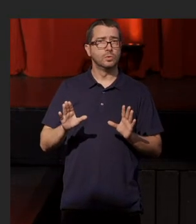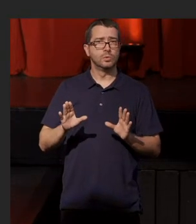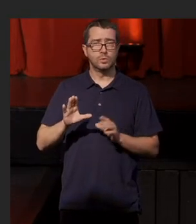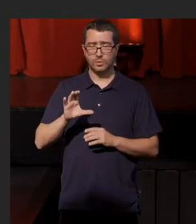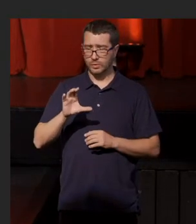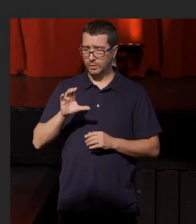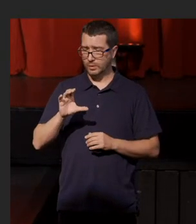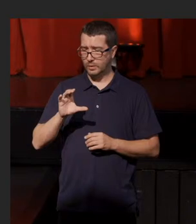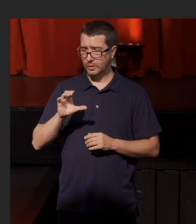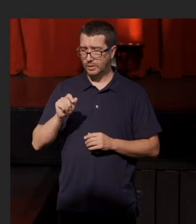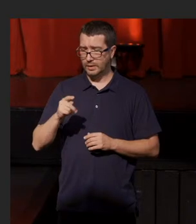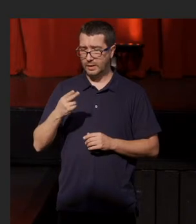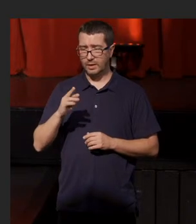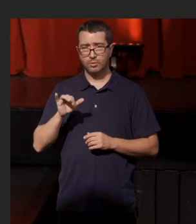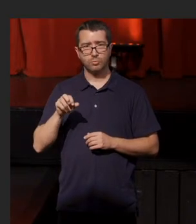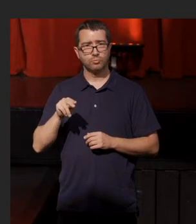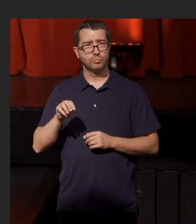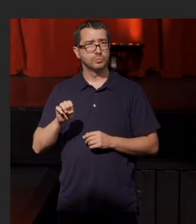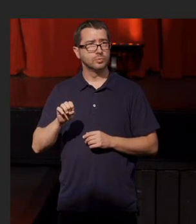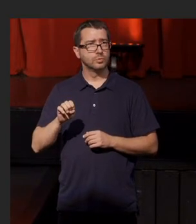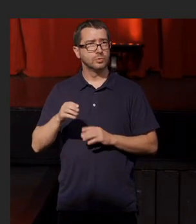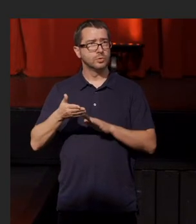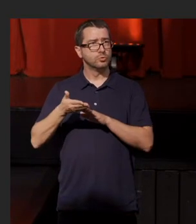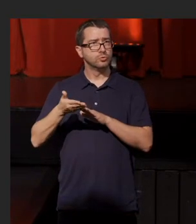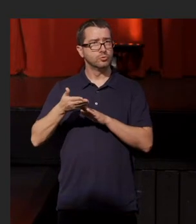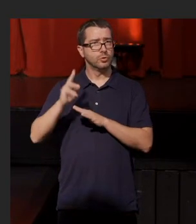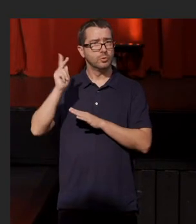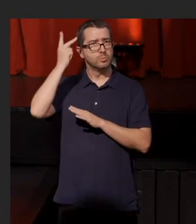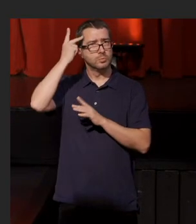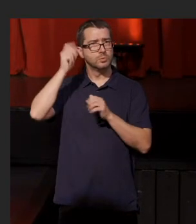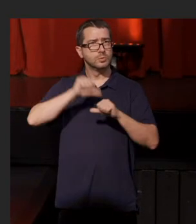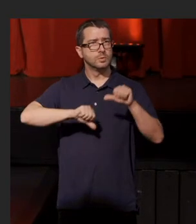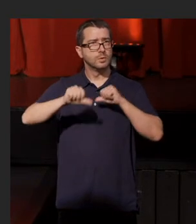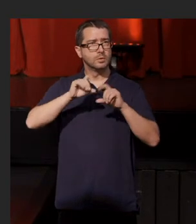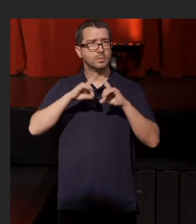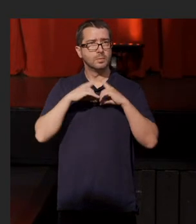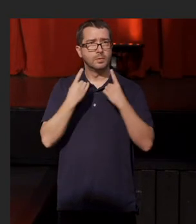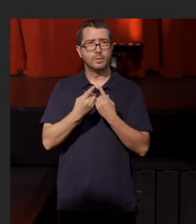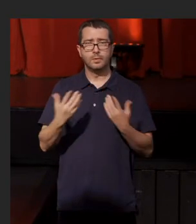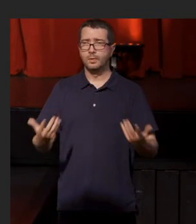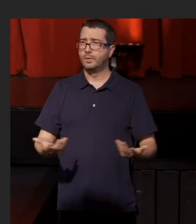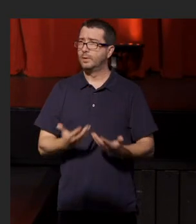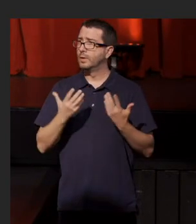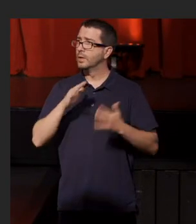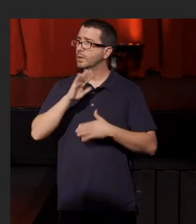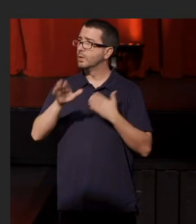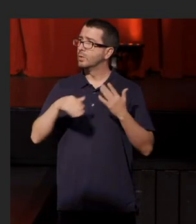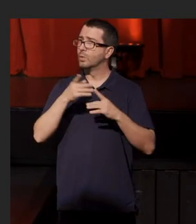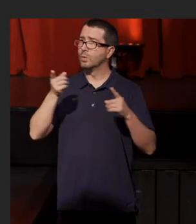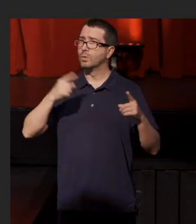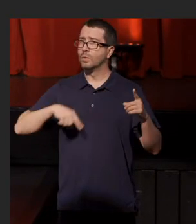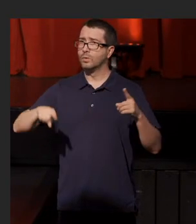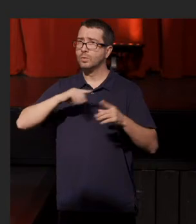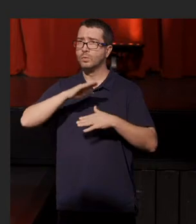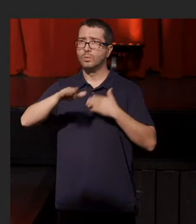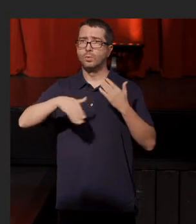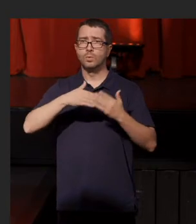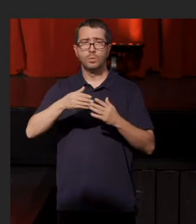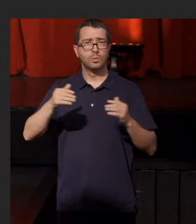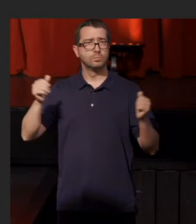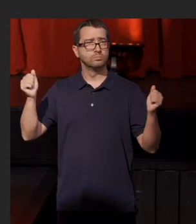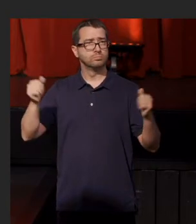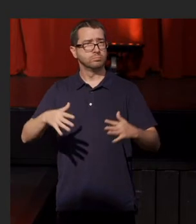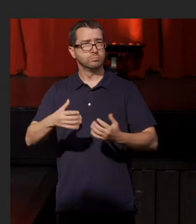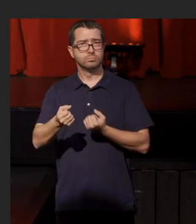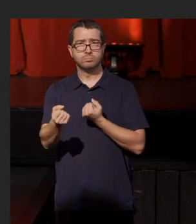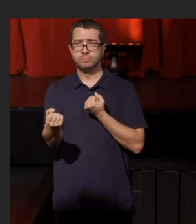Catherine Frielbeck, who is the chair of the political science department, and everybody, all of us, were ably was